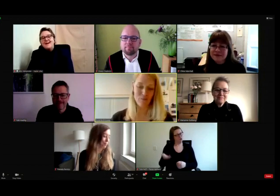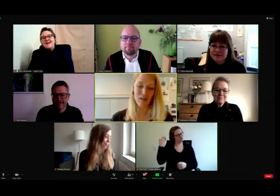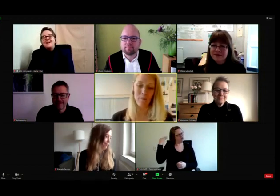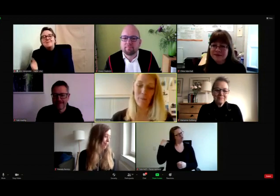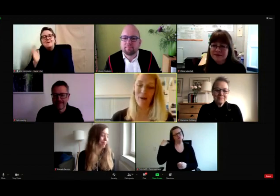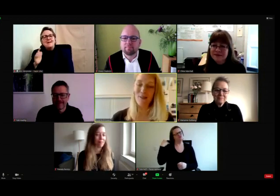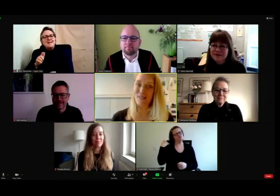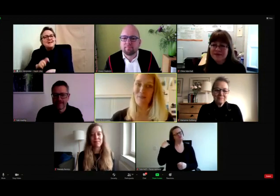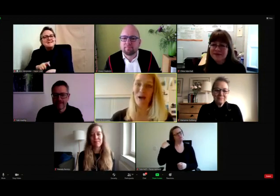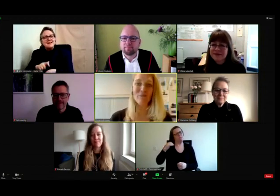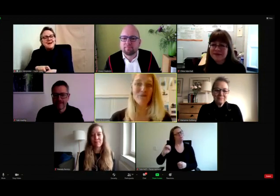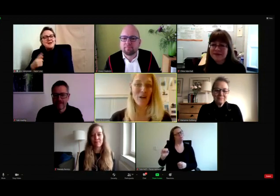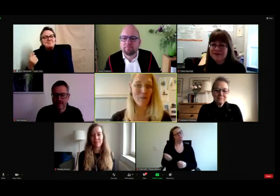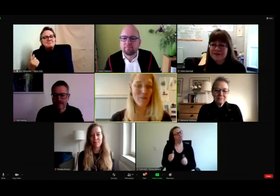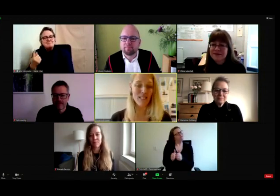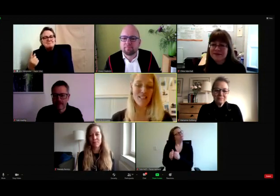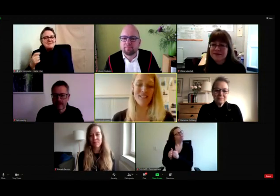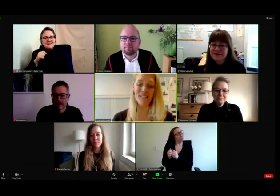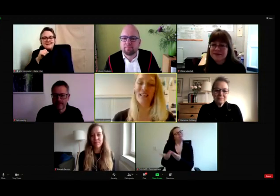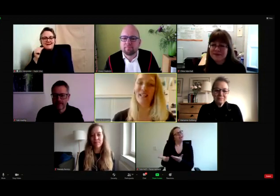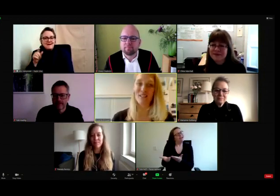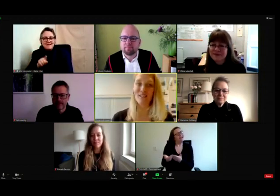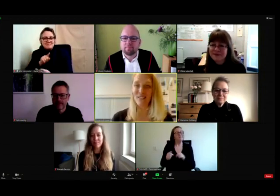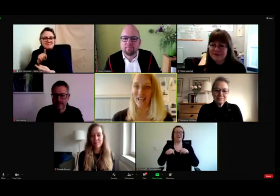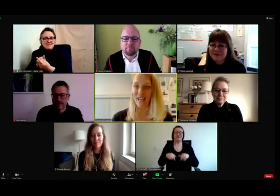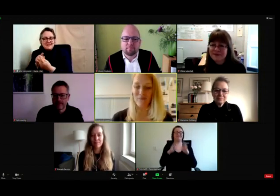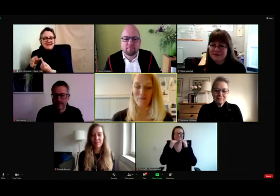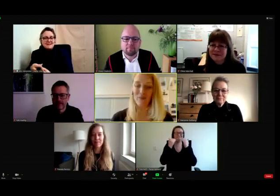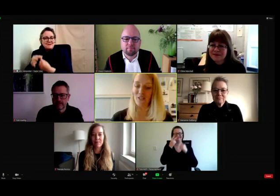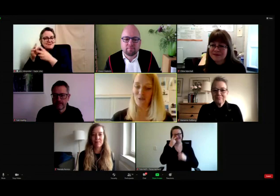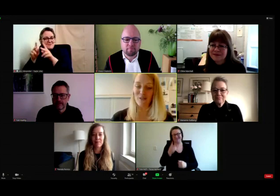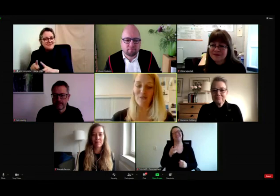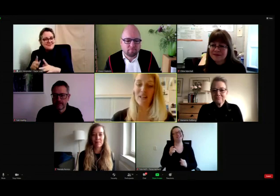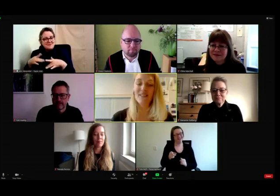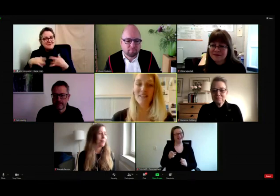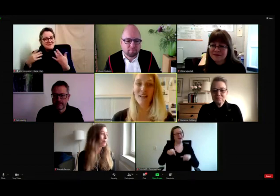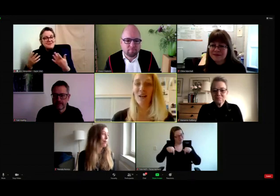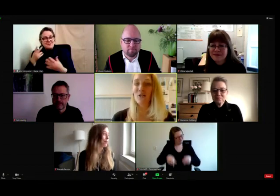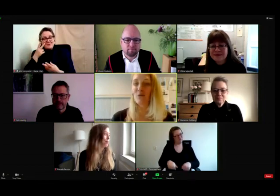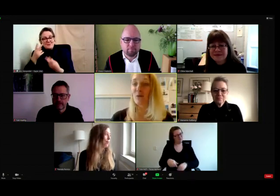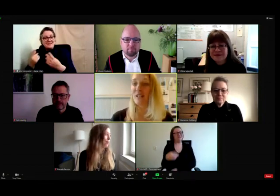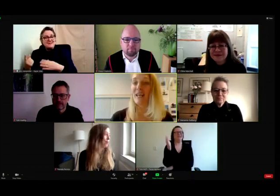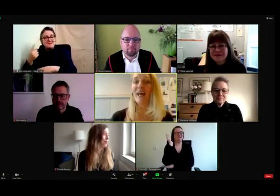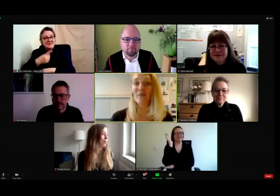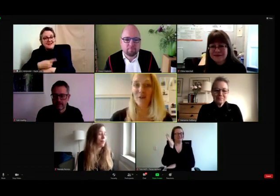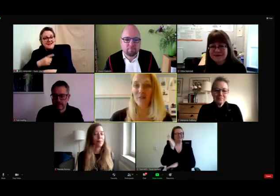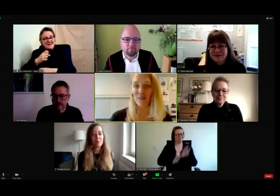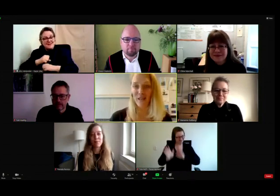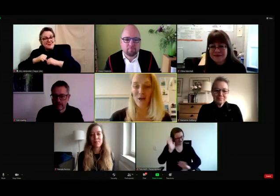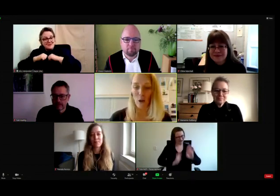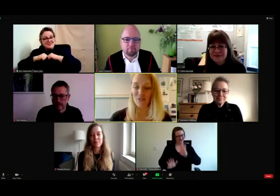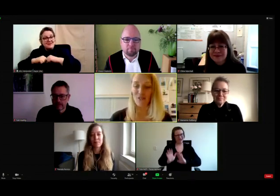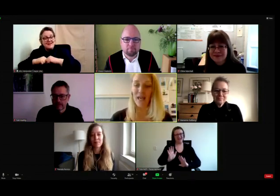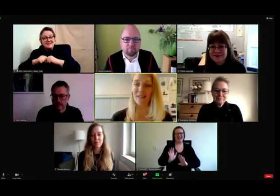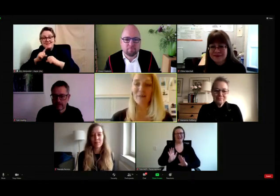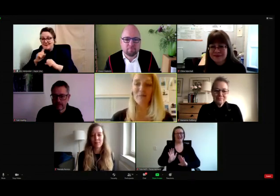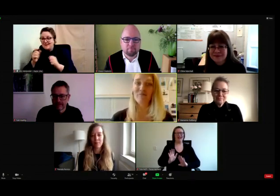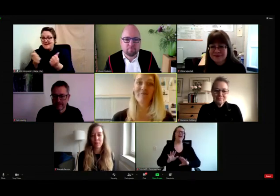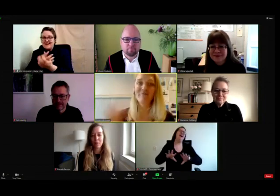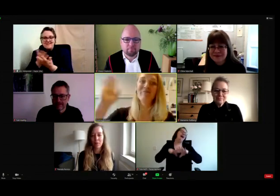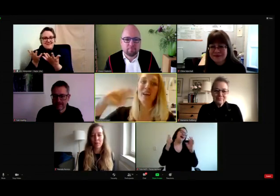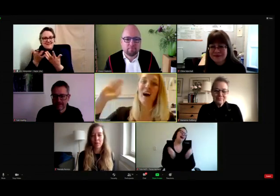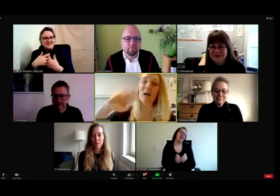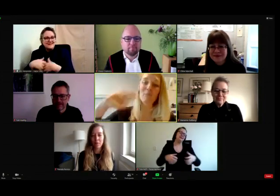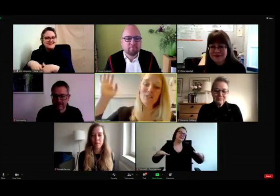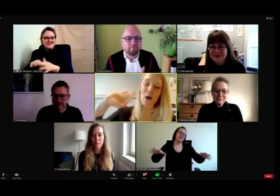someone special, but I am very pleased to see that today, at your defense, truly everything comes